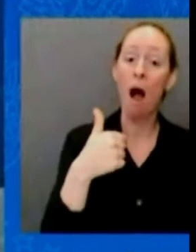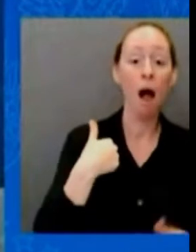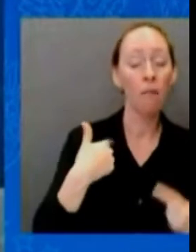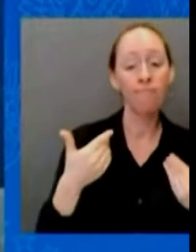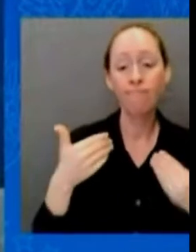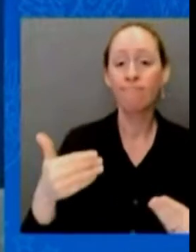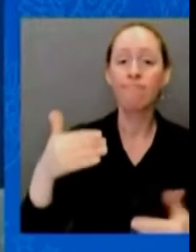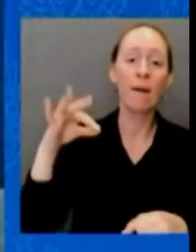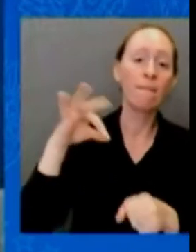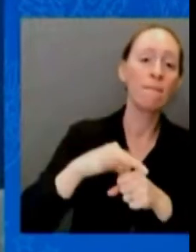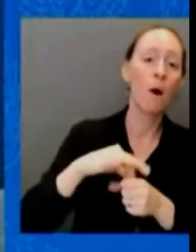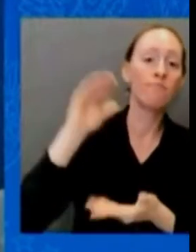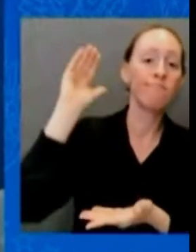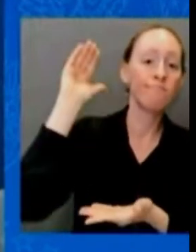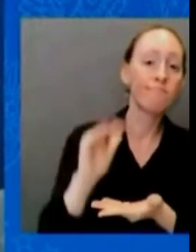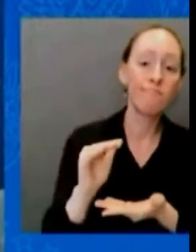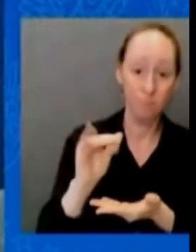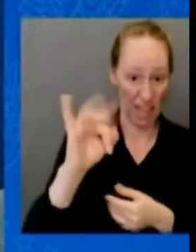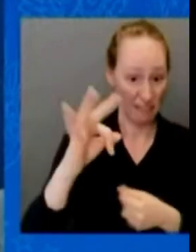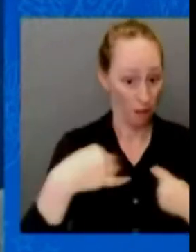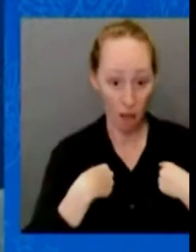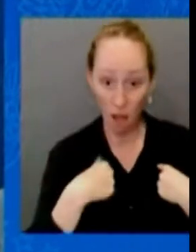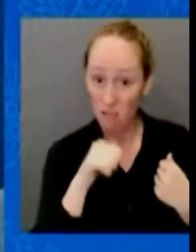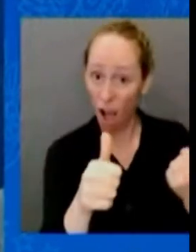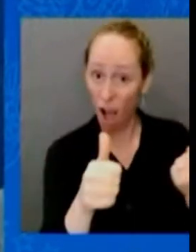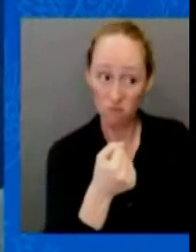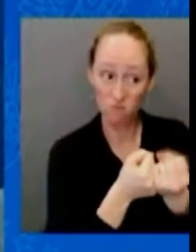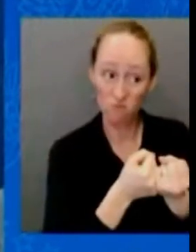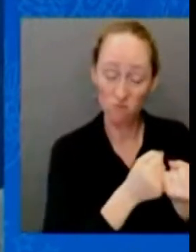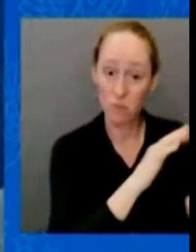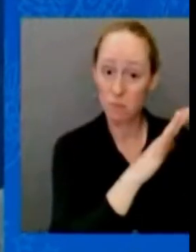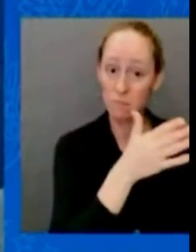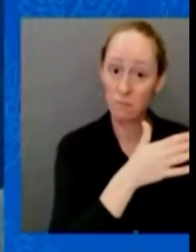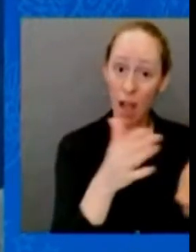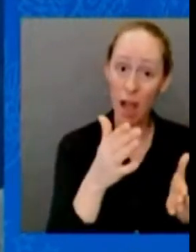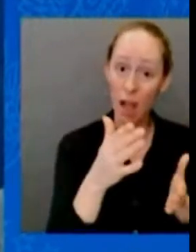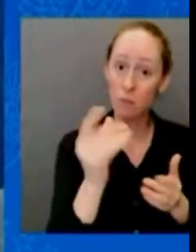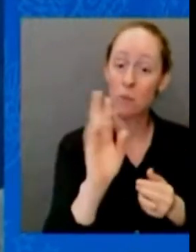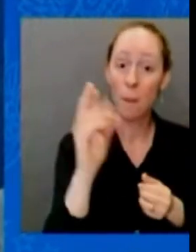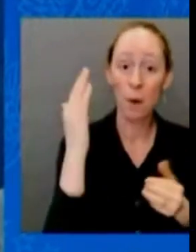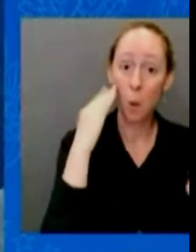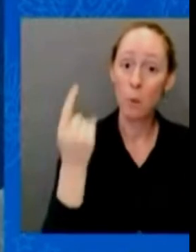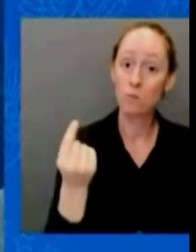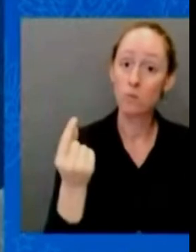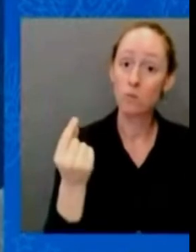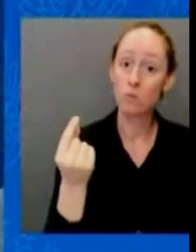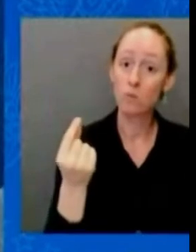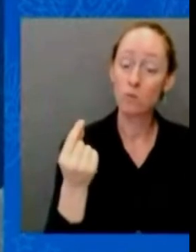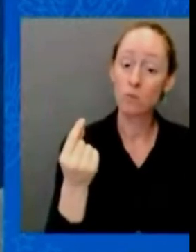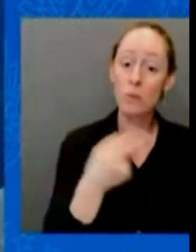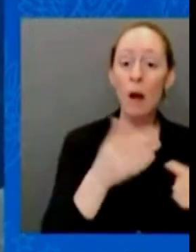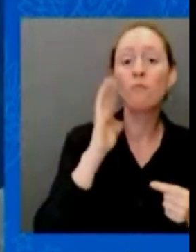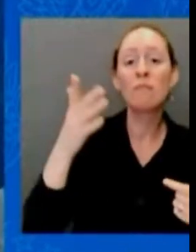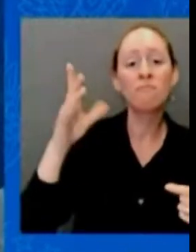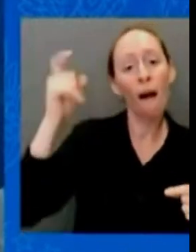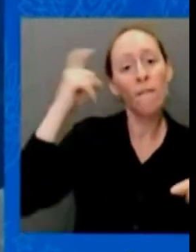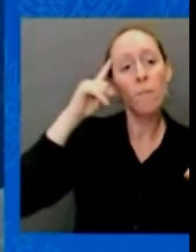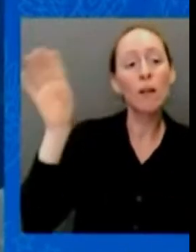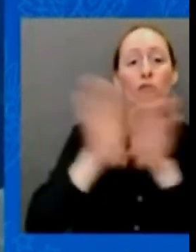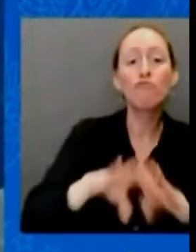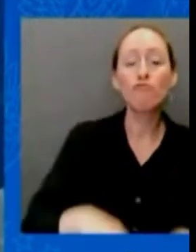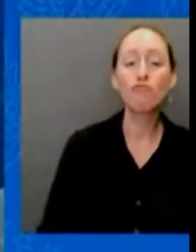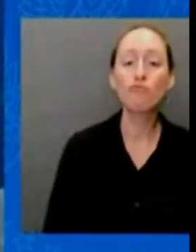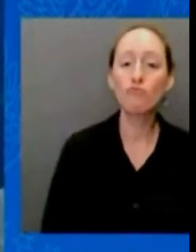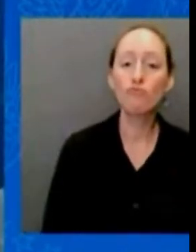that, they're going to shut down the government, refuse to pay America's bills for the first time in American history, to put